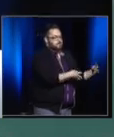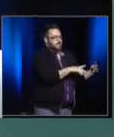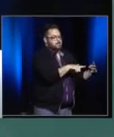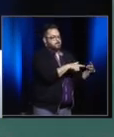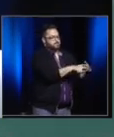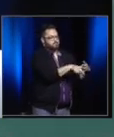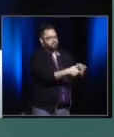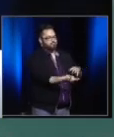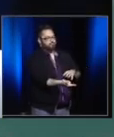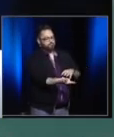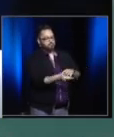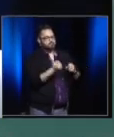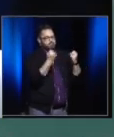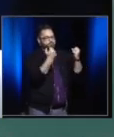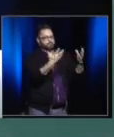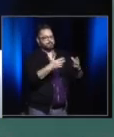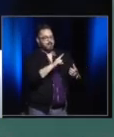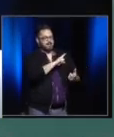By fishers.